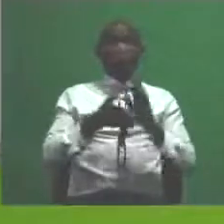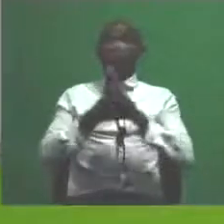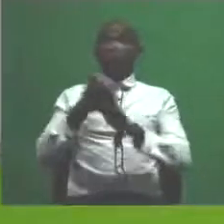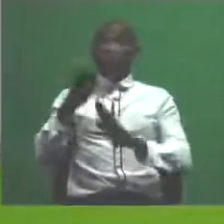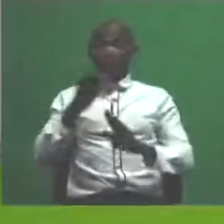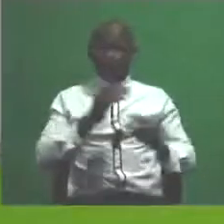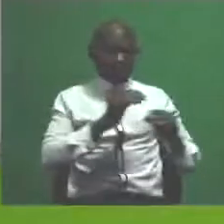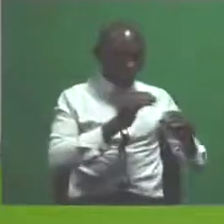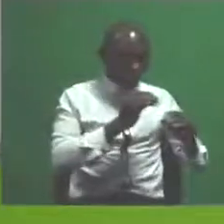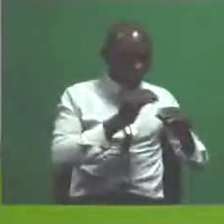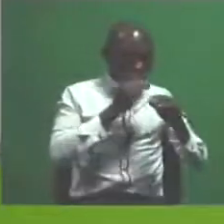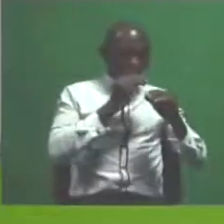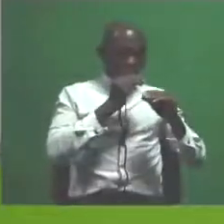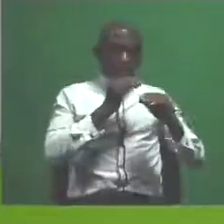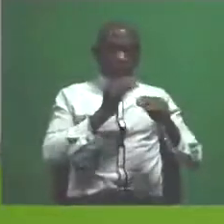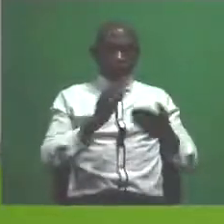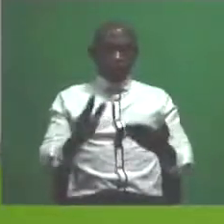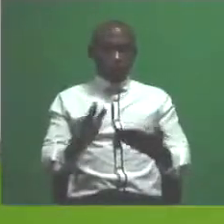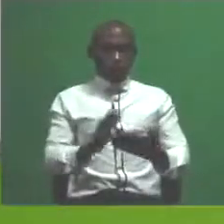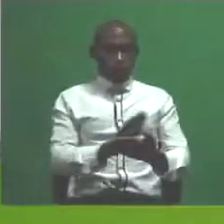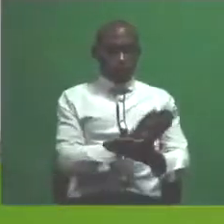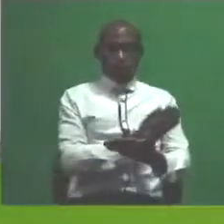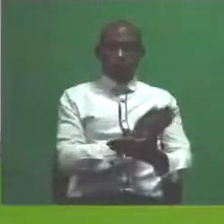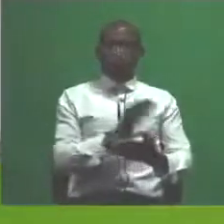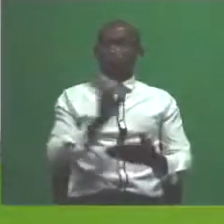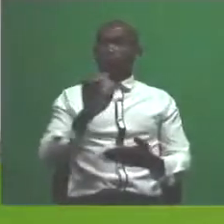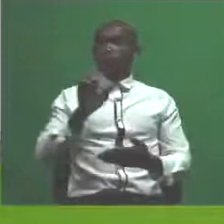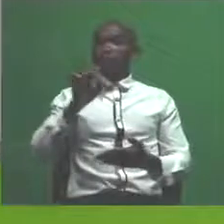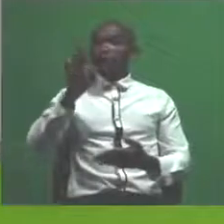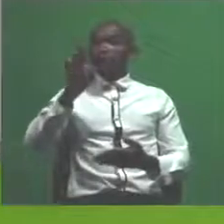is released. Released to